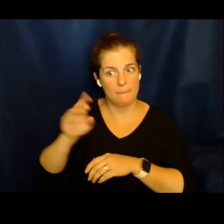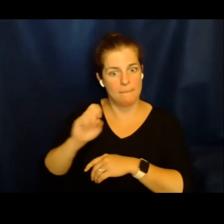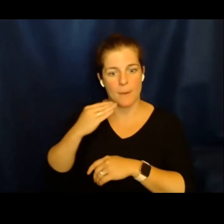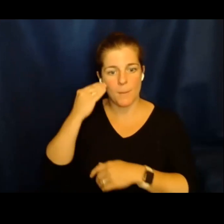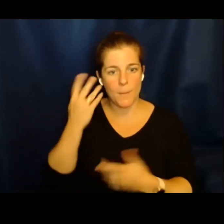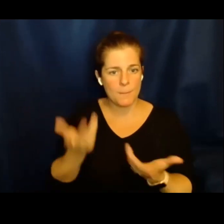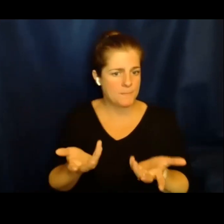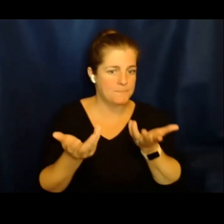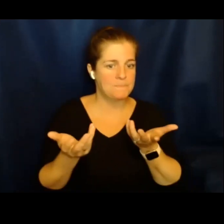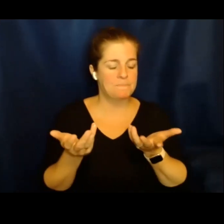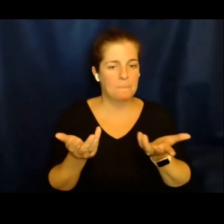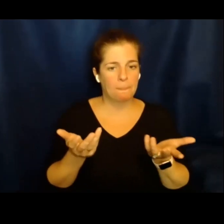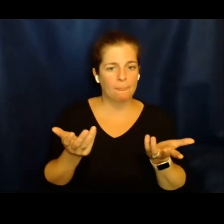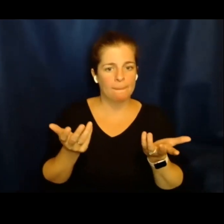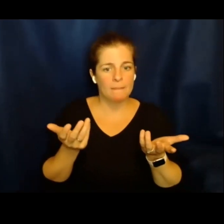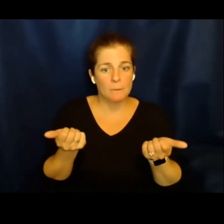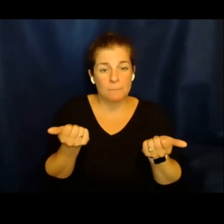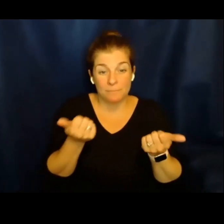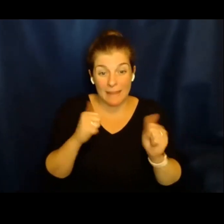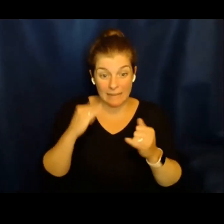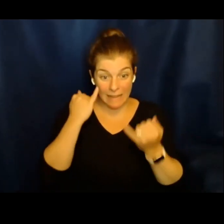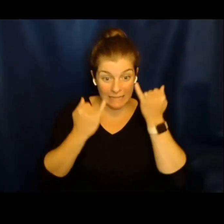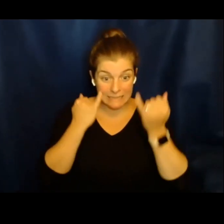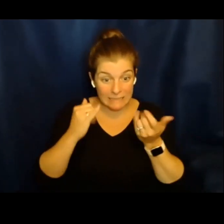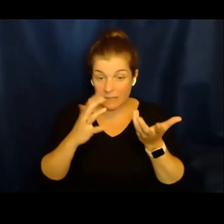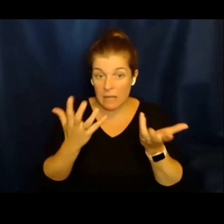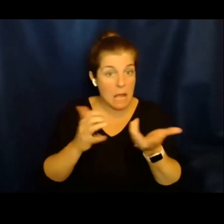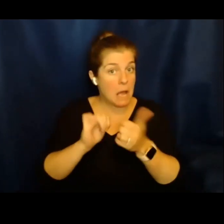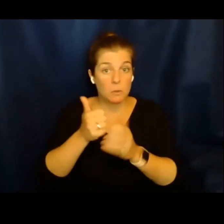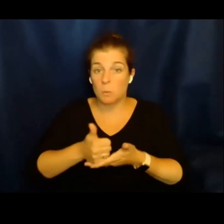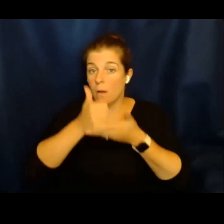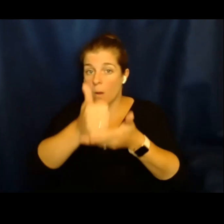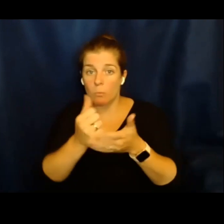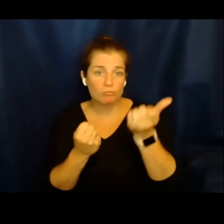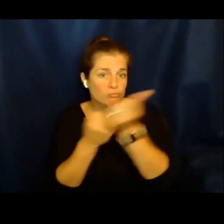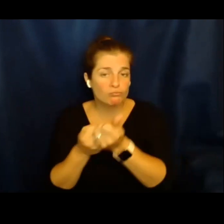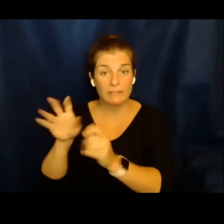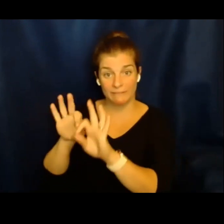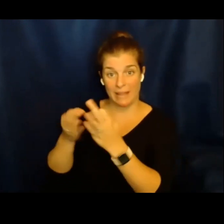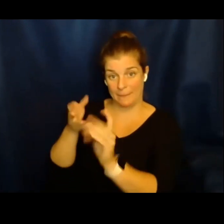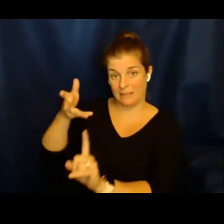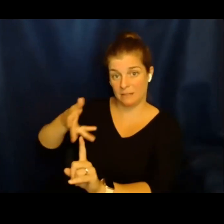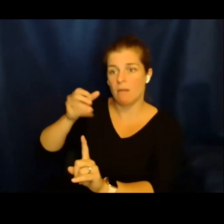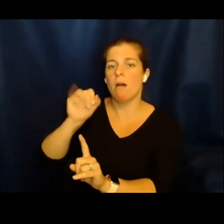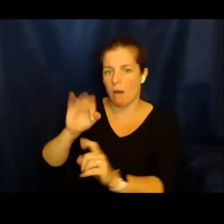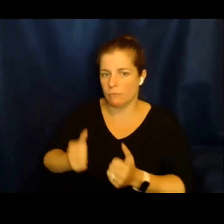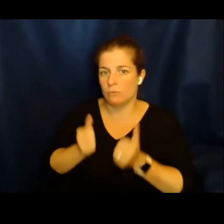Do you have any ideas as to how you can help support the families of survivors in other countries?